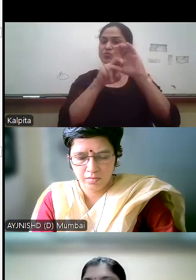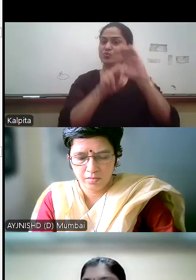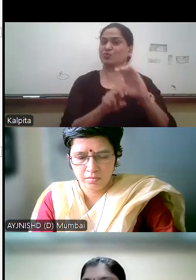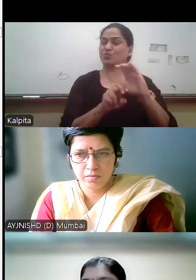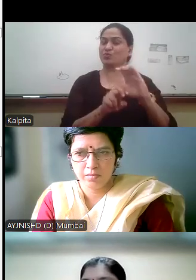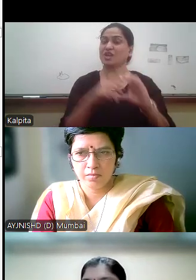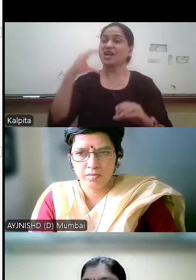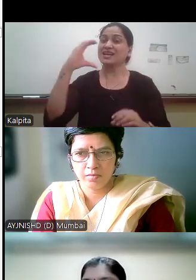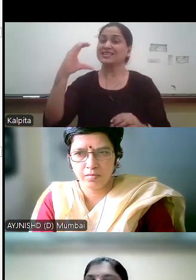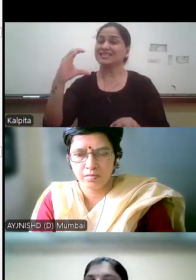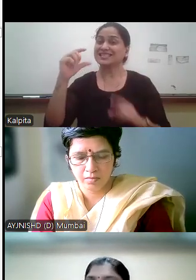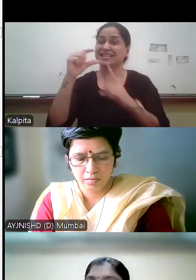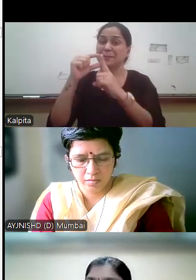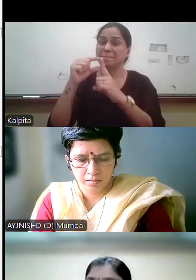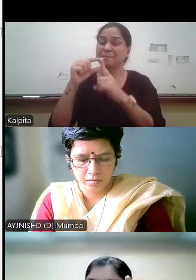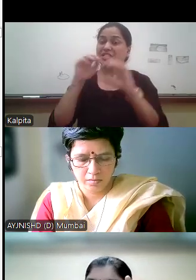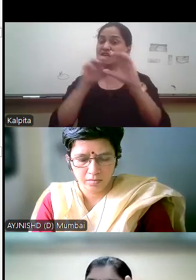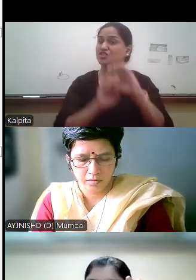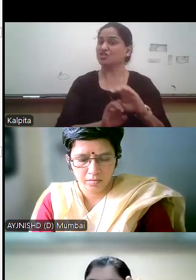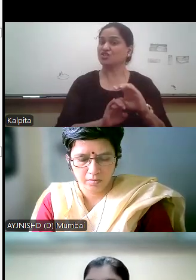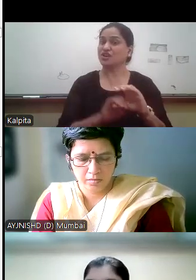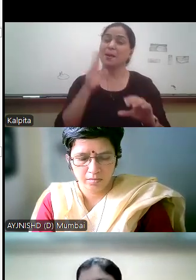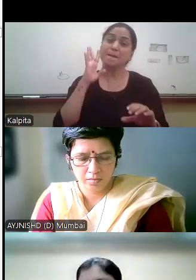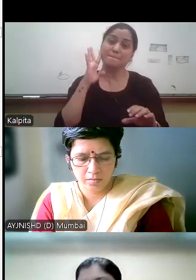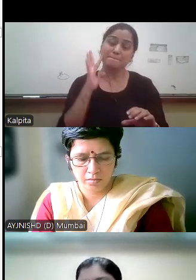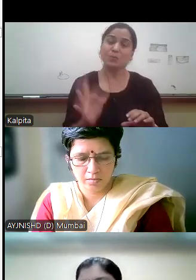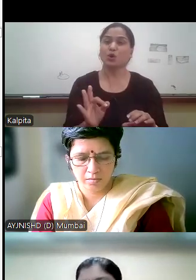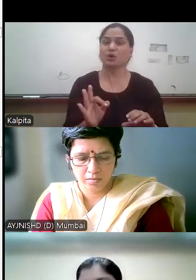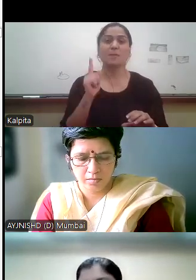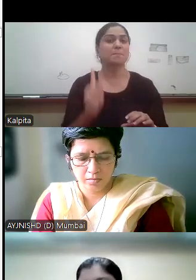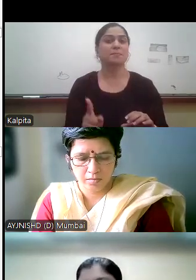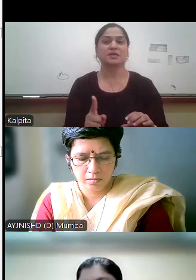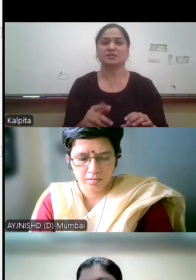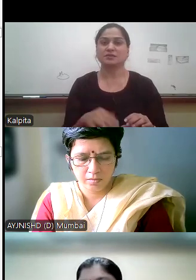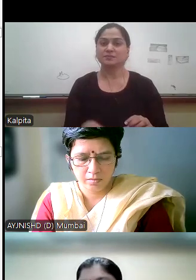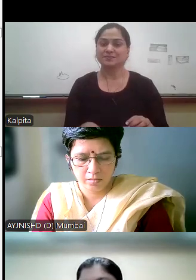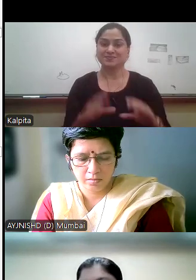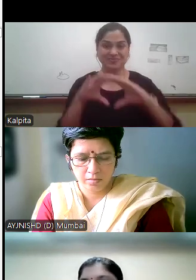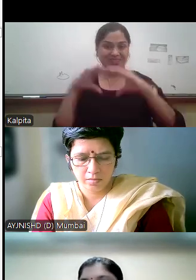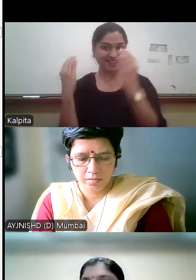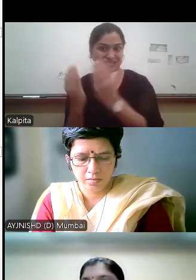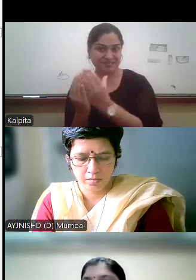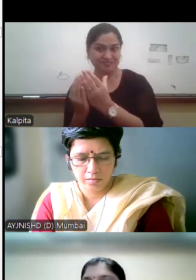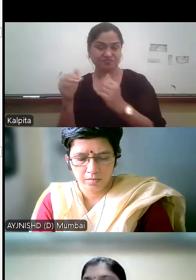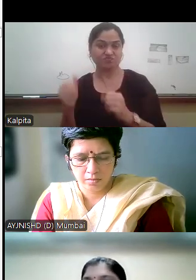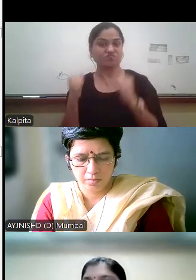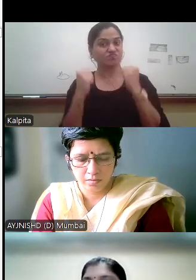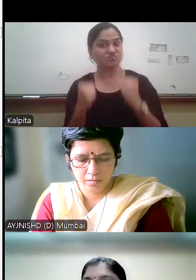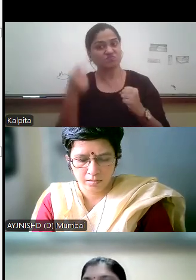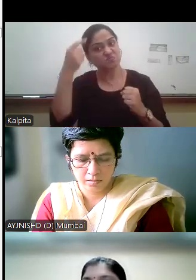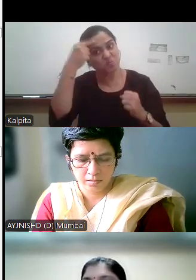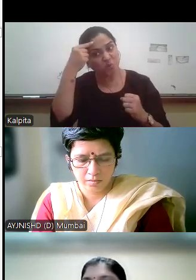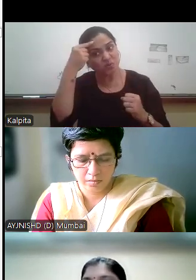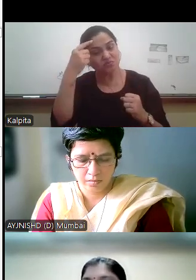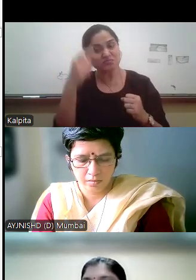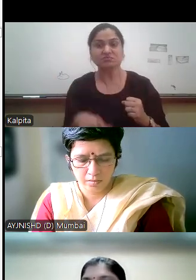in the classroom. Or he may need a standing frame if he's having issues in sitting. Then it is very important there should